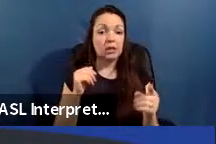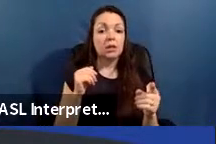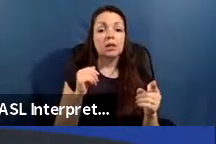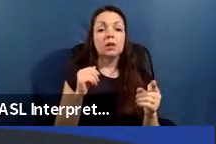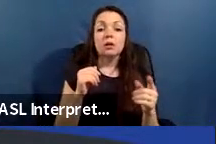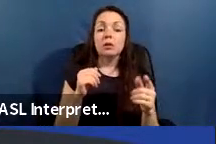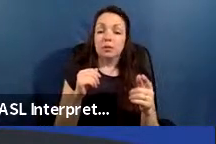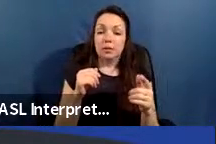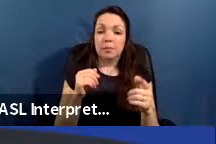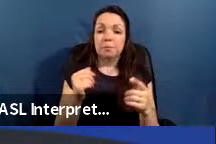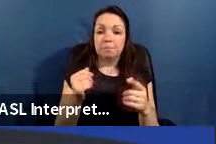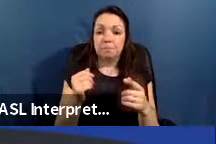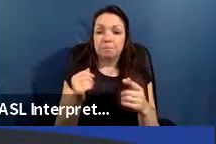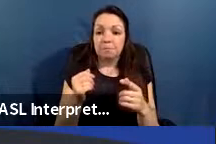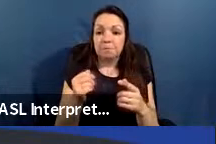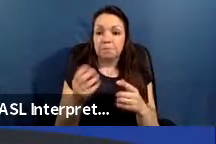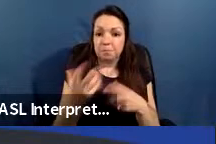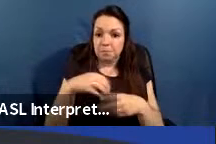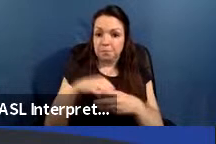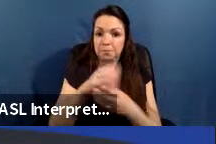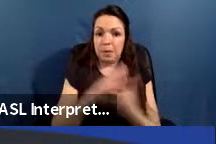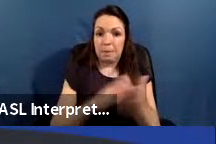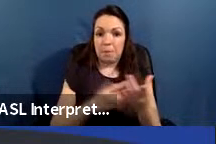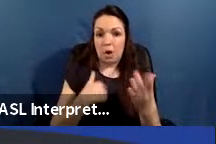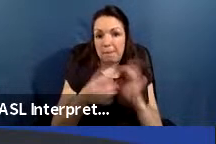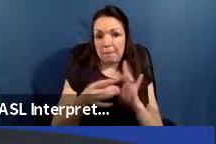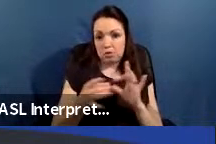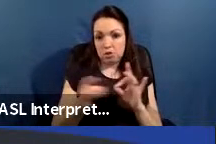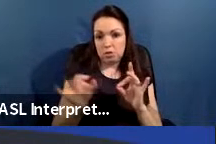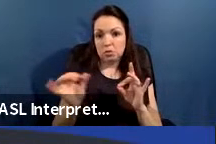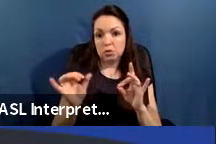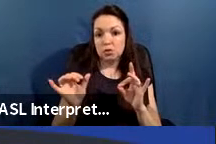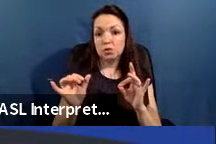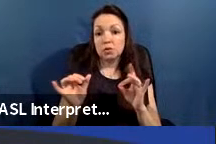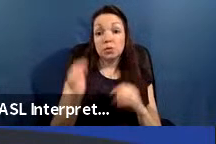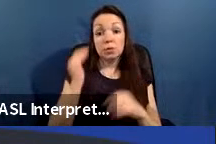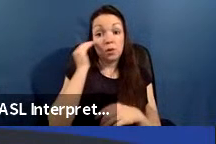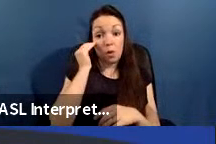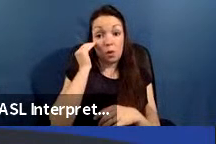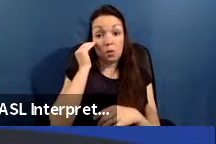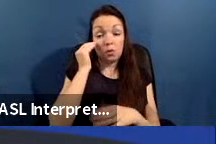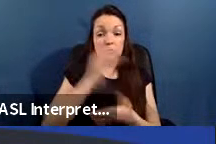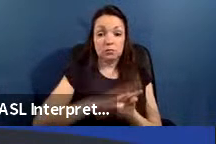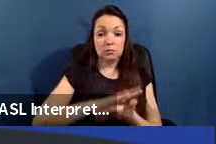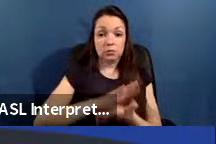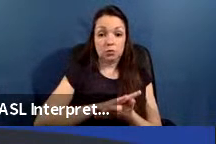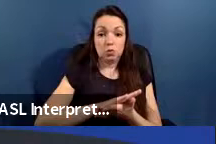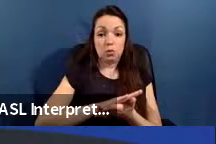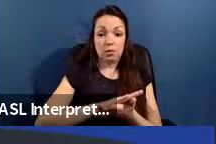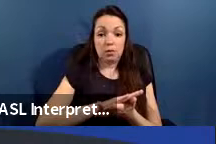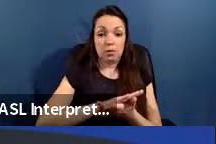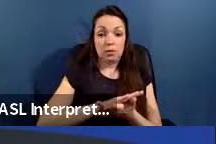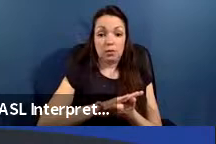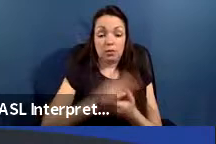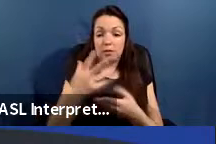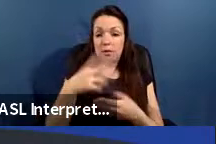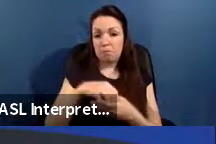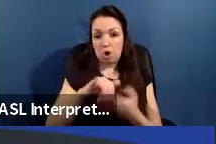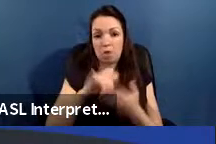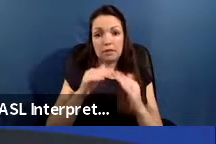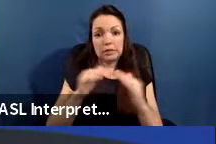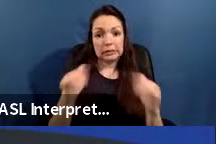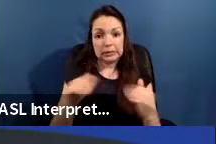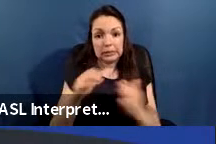into account some of what I mentioned before, right? So we know that the school is just part of the systems that